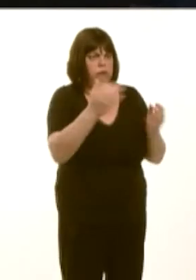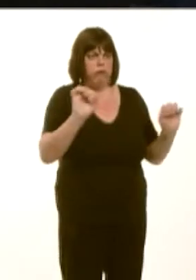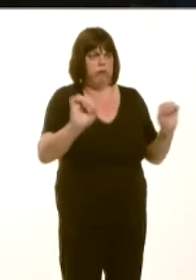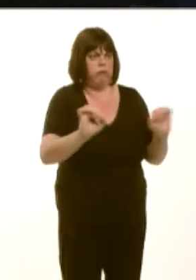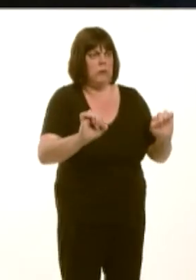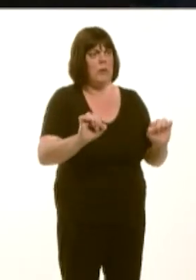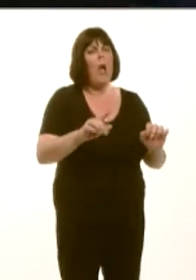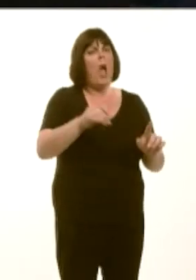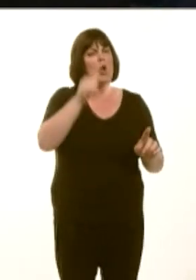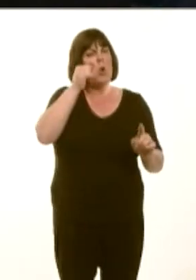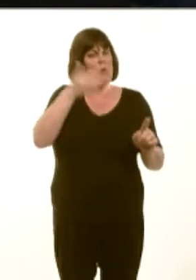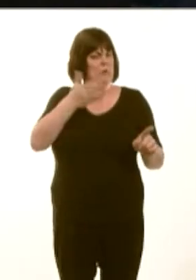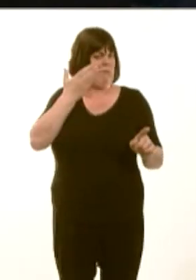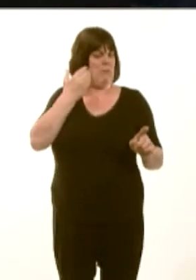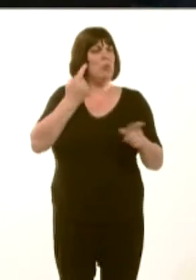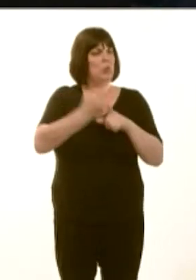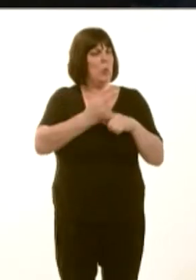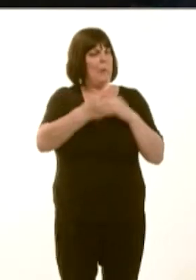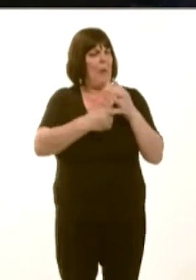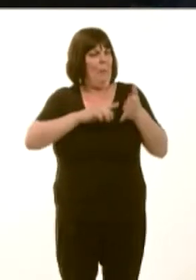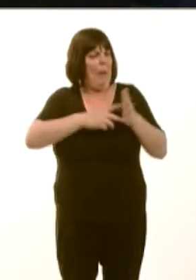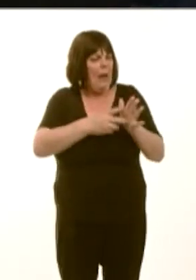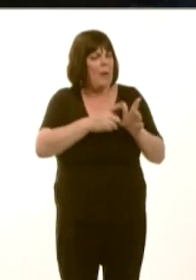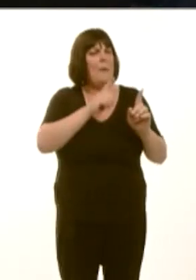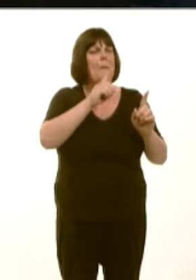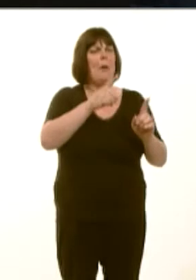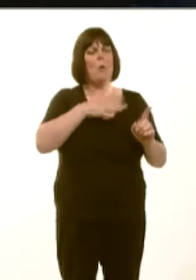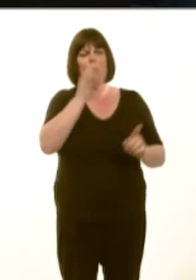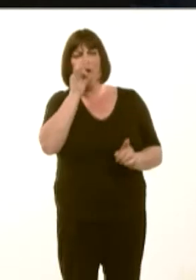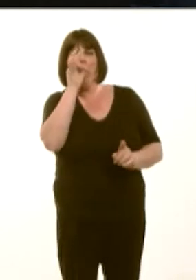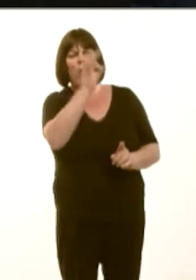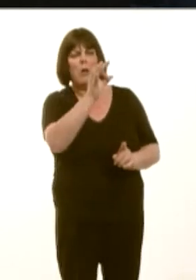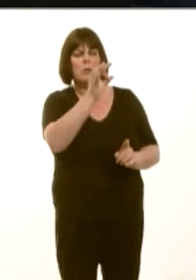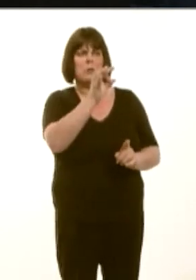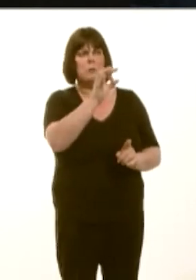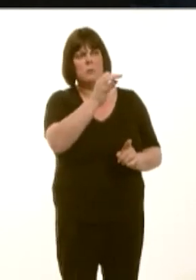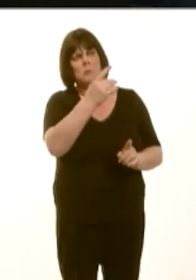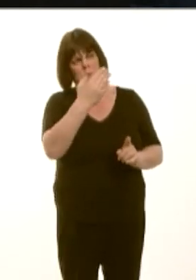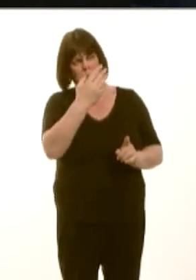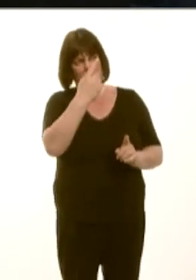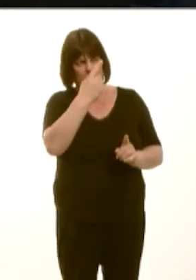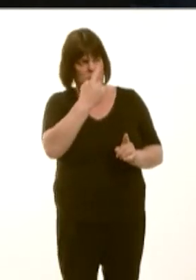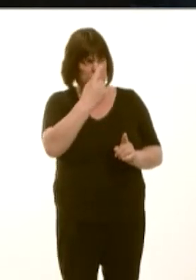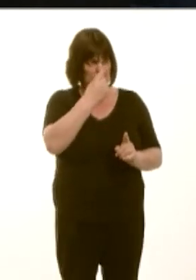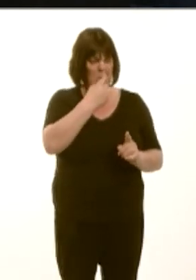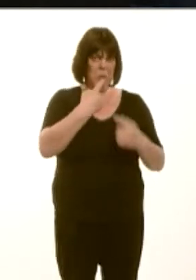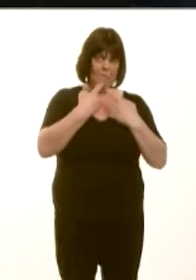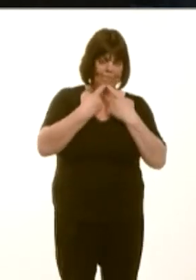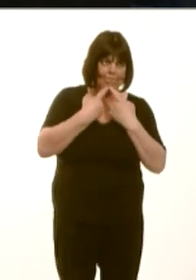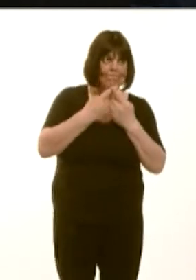to this. So can I ask you then to tell the Chamber